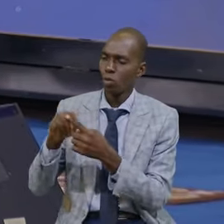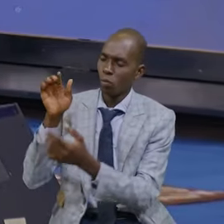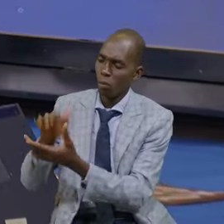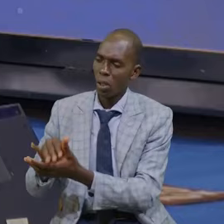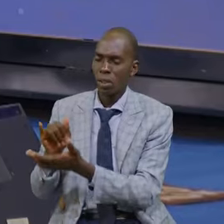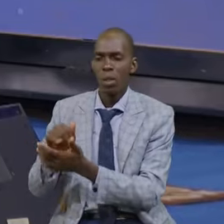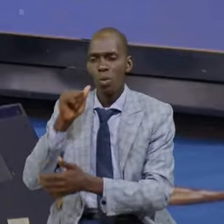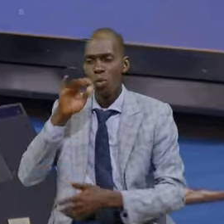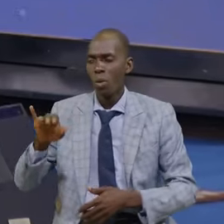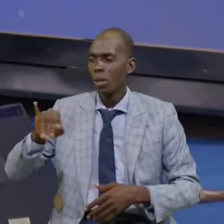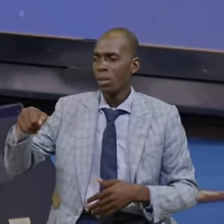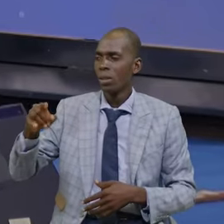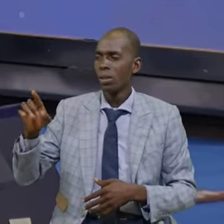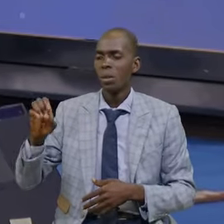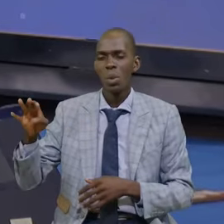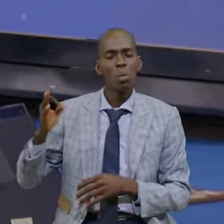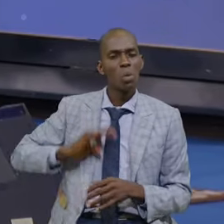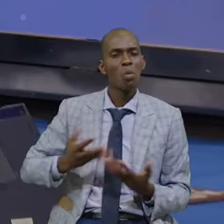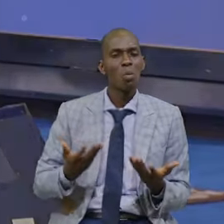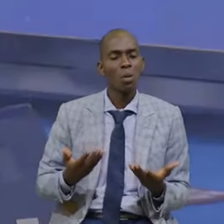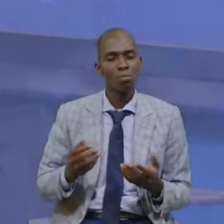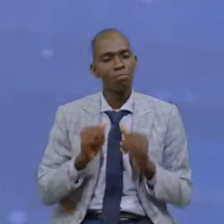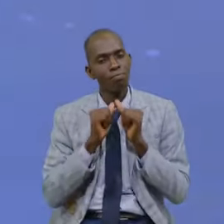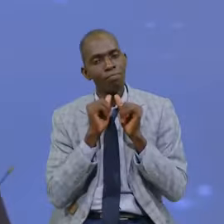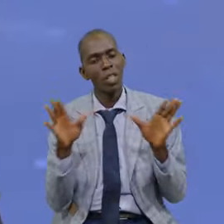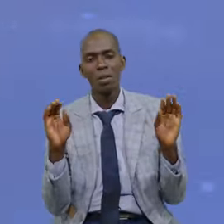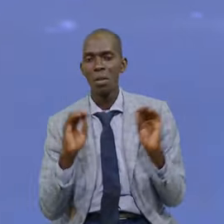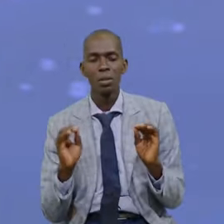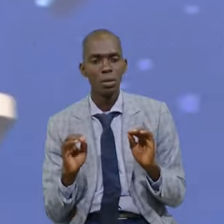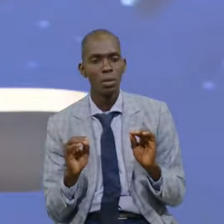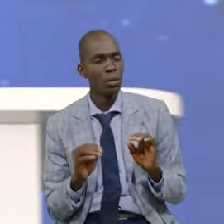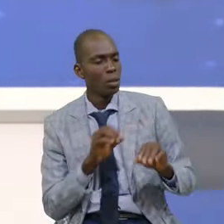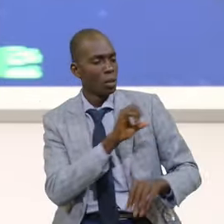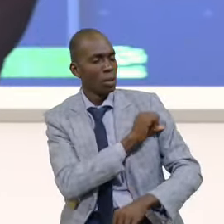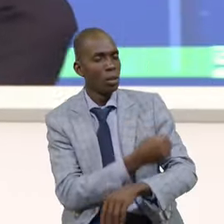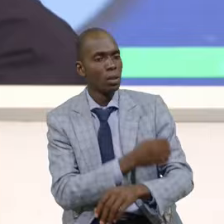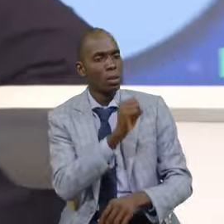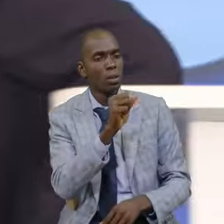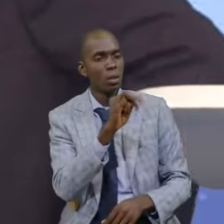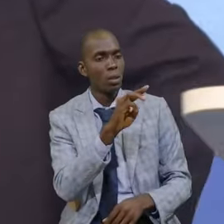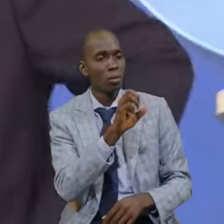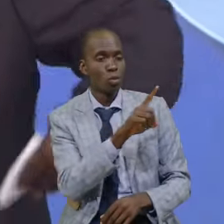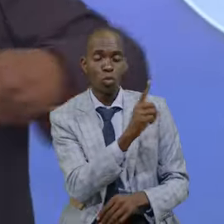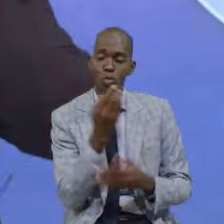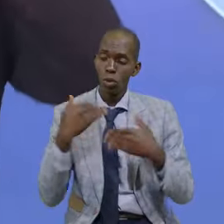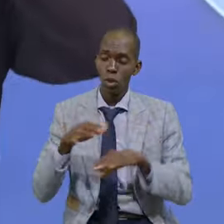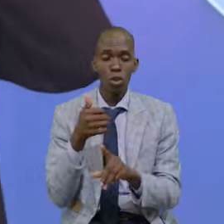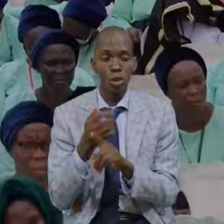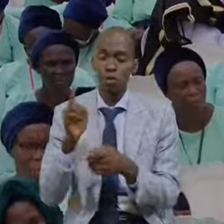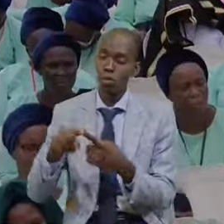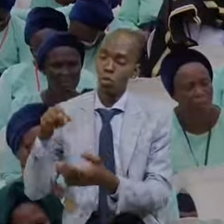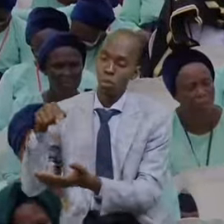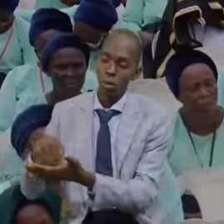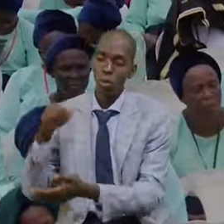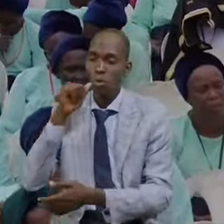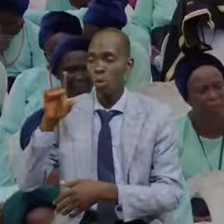Jezebel? Nothing. Something. Tell me now. You sold yourself to Delilah. Tell me what